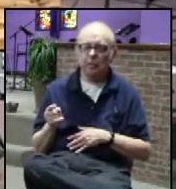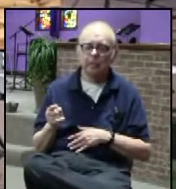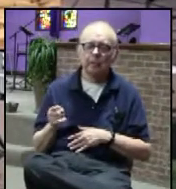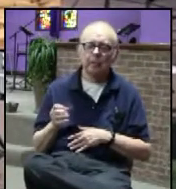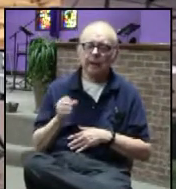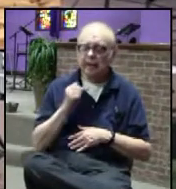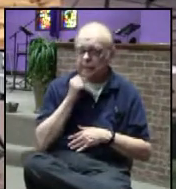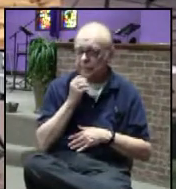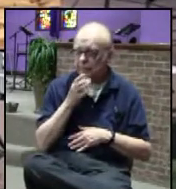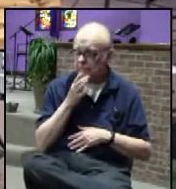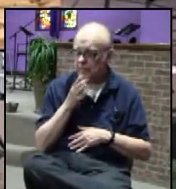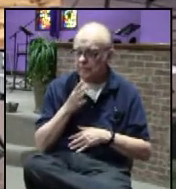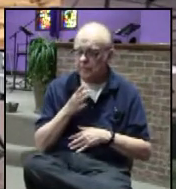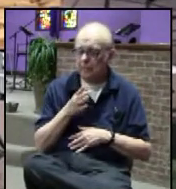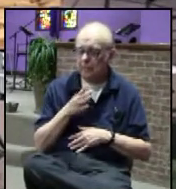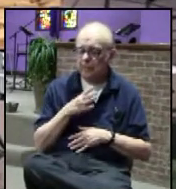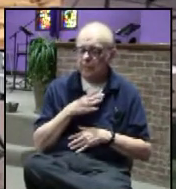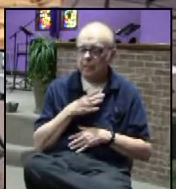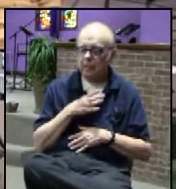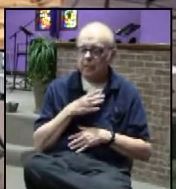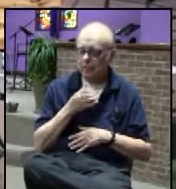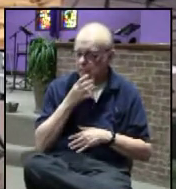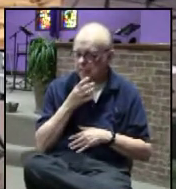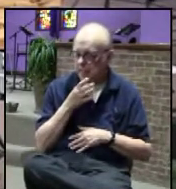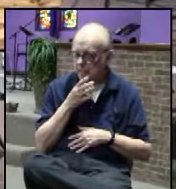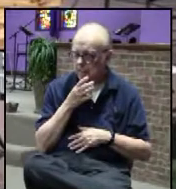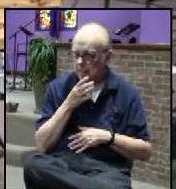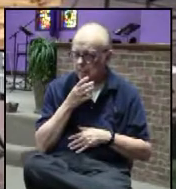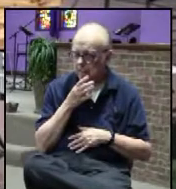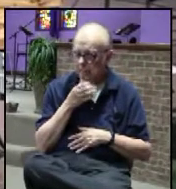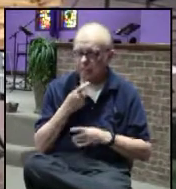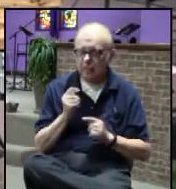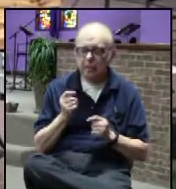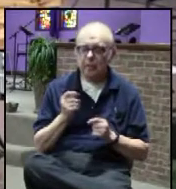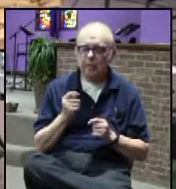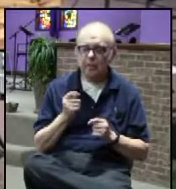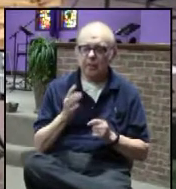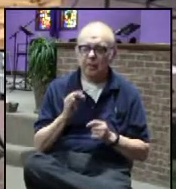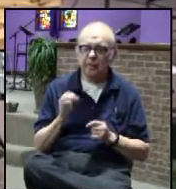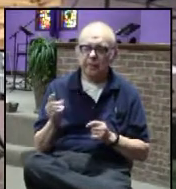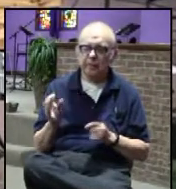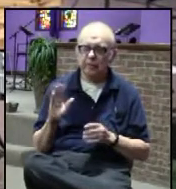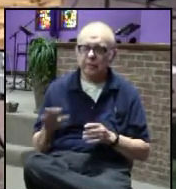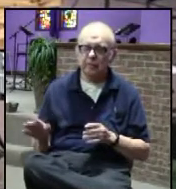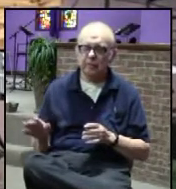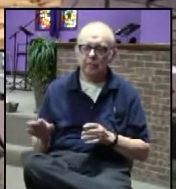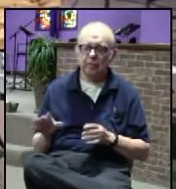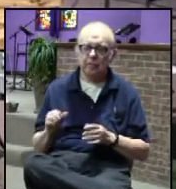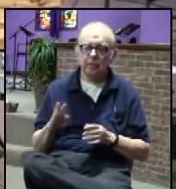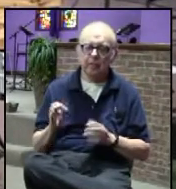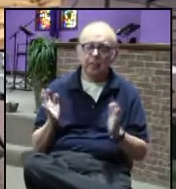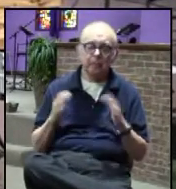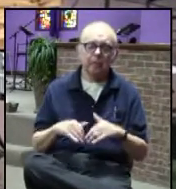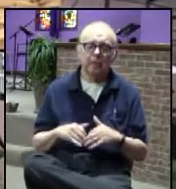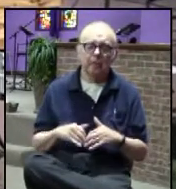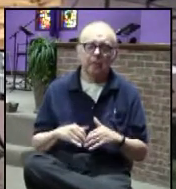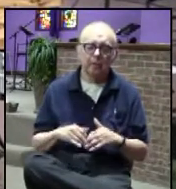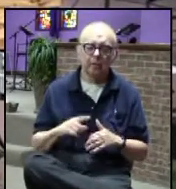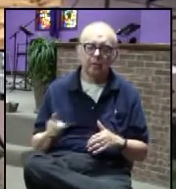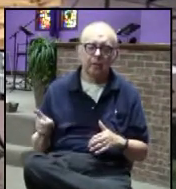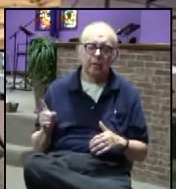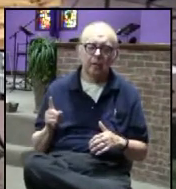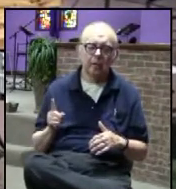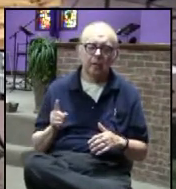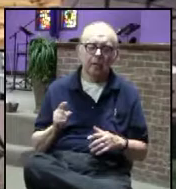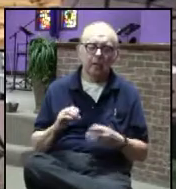single mother who's got a job, who's feeding or trying to feed her children, and the car's broke down, and you